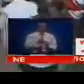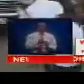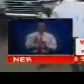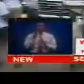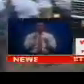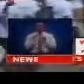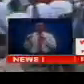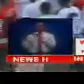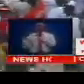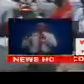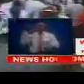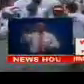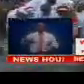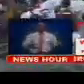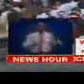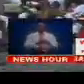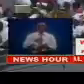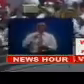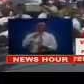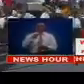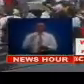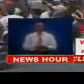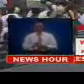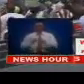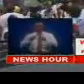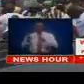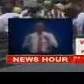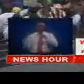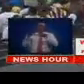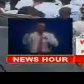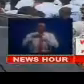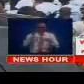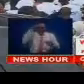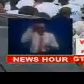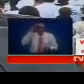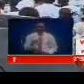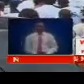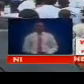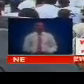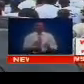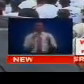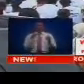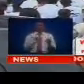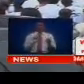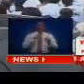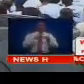an enthusiastic crowd right from Aguna Kwanta in the Hunter West constituency.